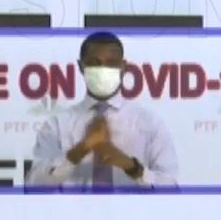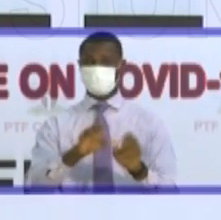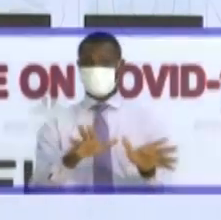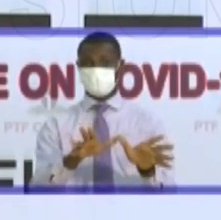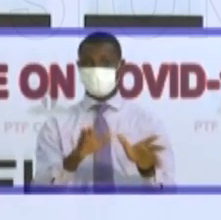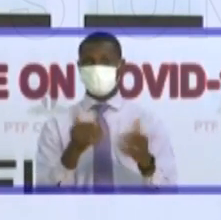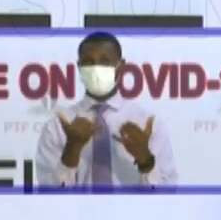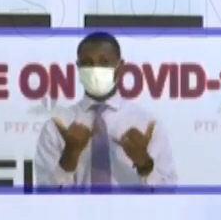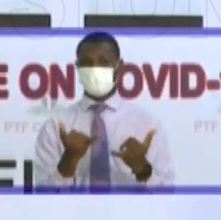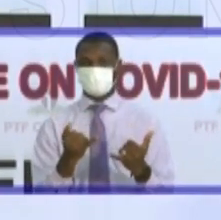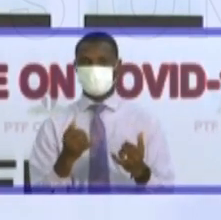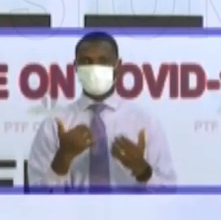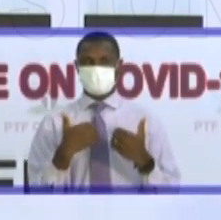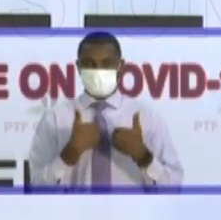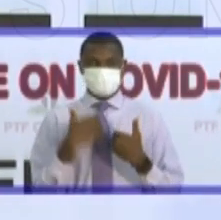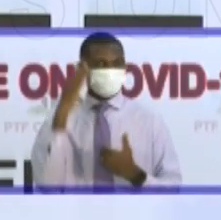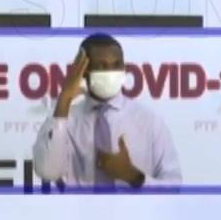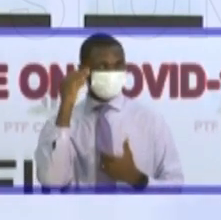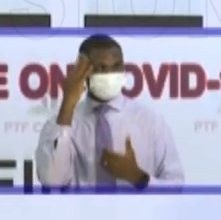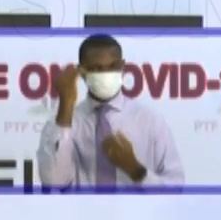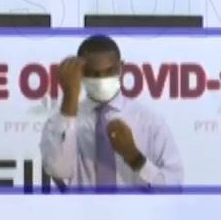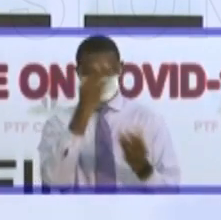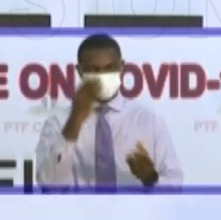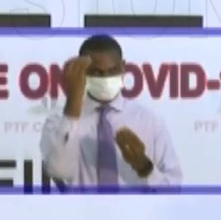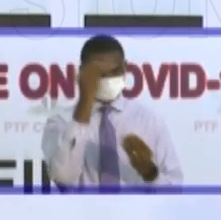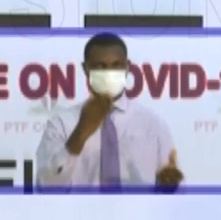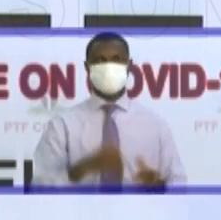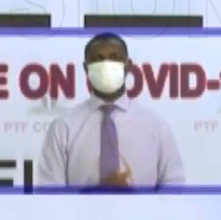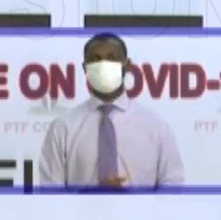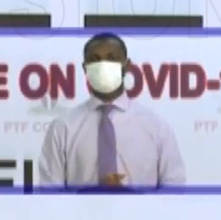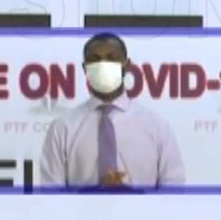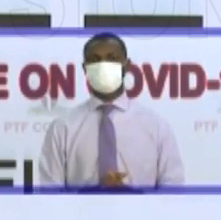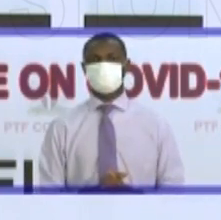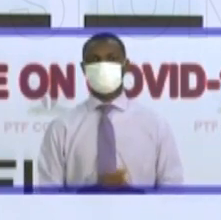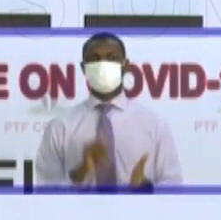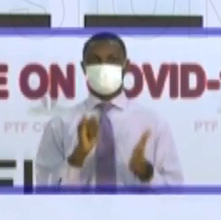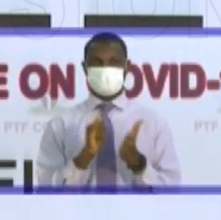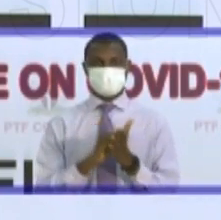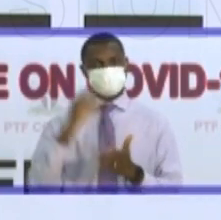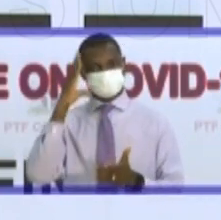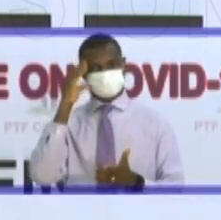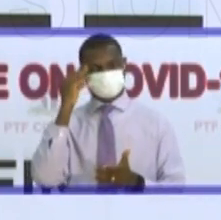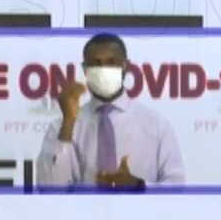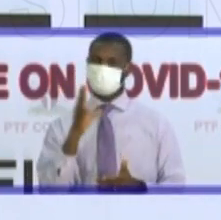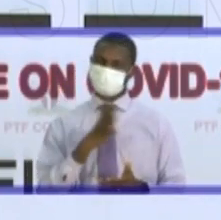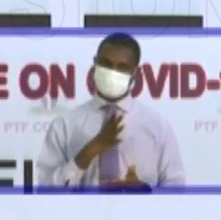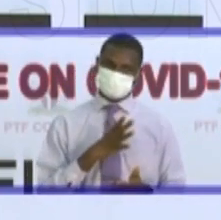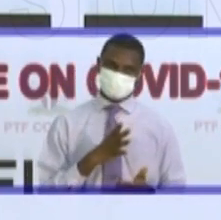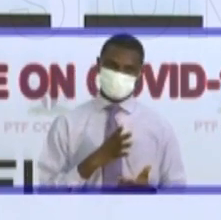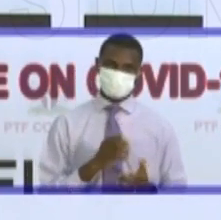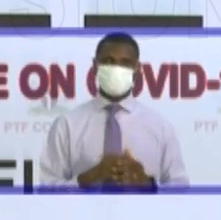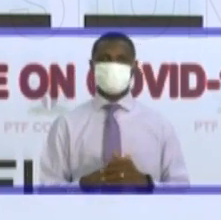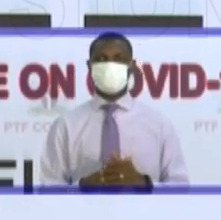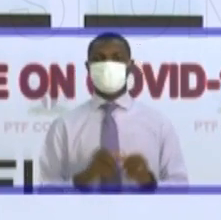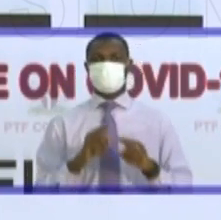now sharing their experiences on their own volition. This step is extremely helpful in countering the